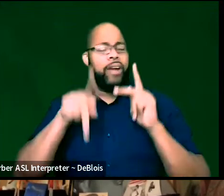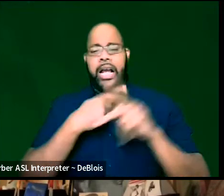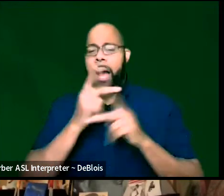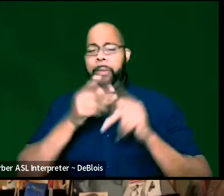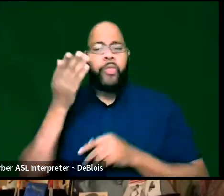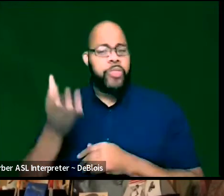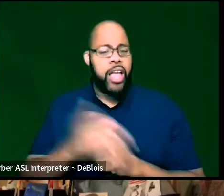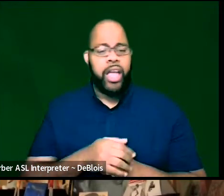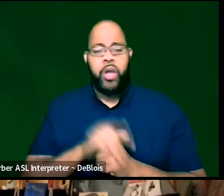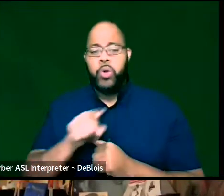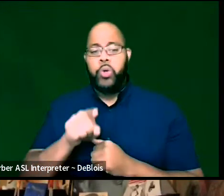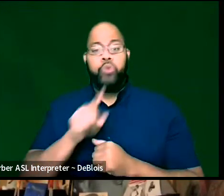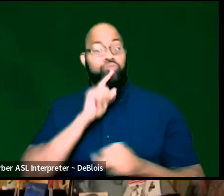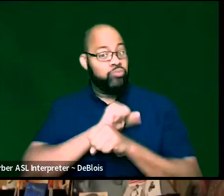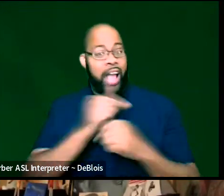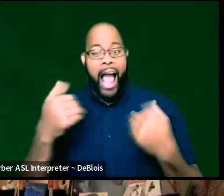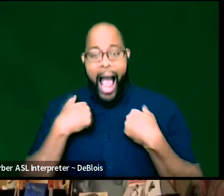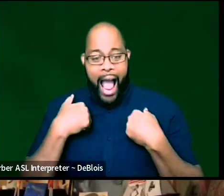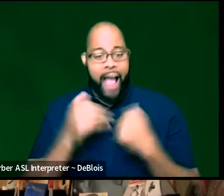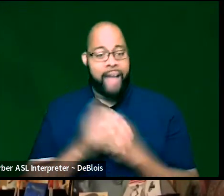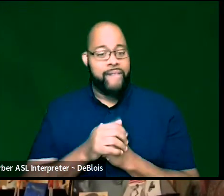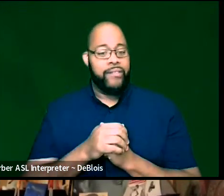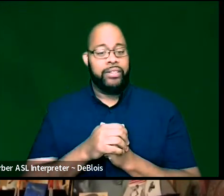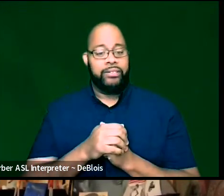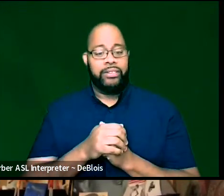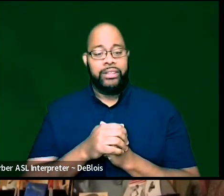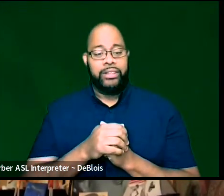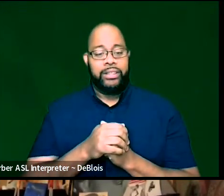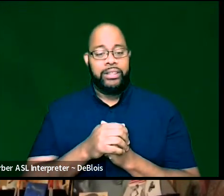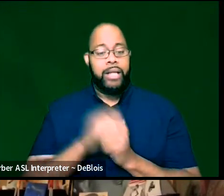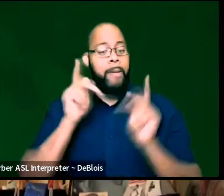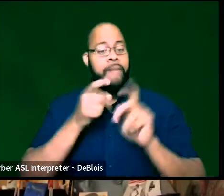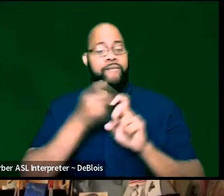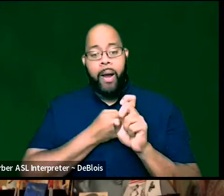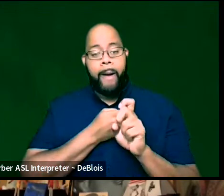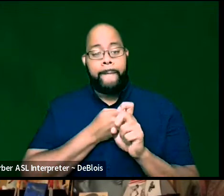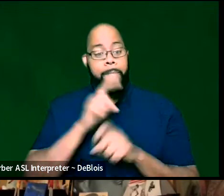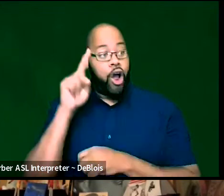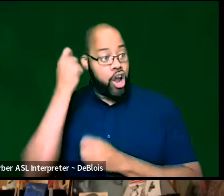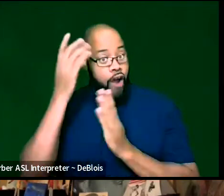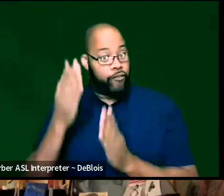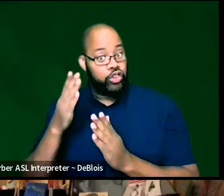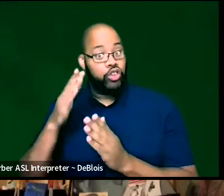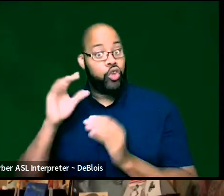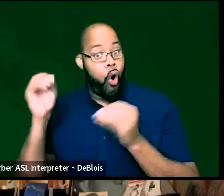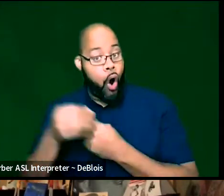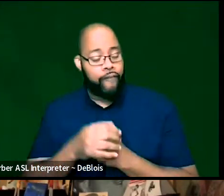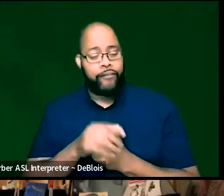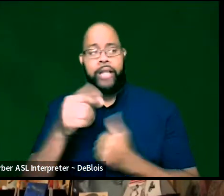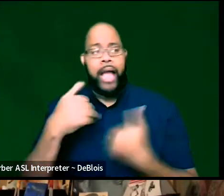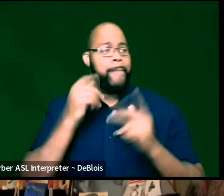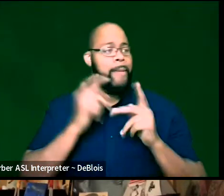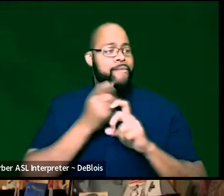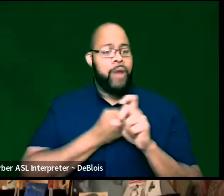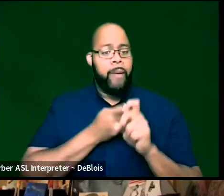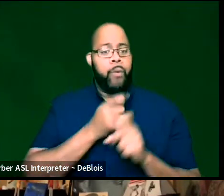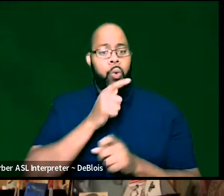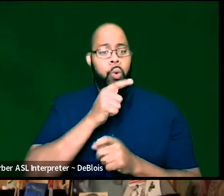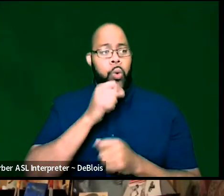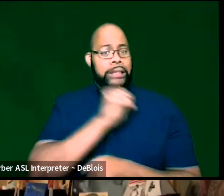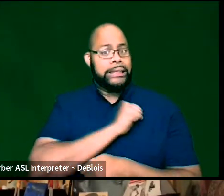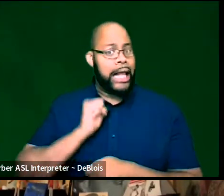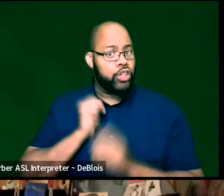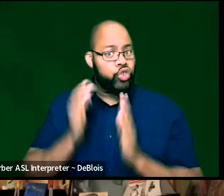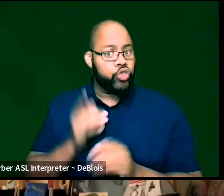there. You literally had people from the governor's office. You had people who were